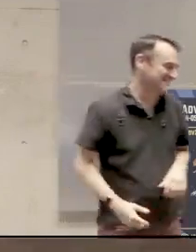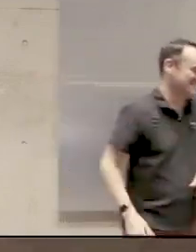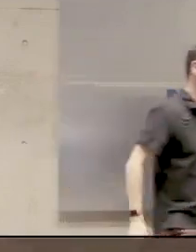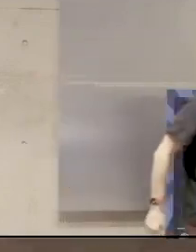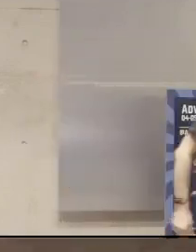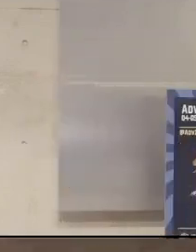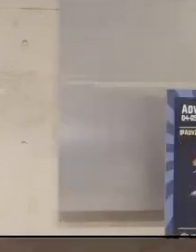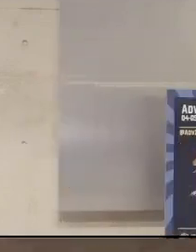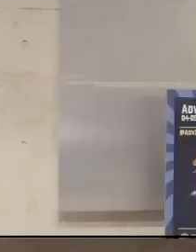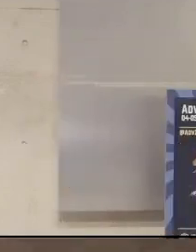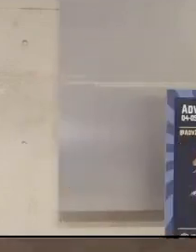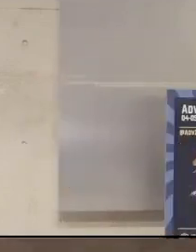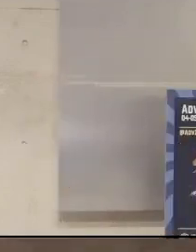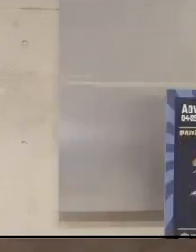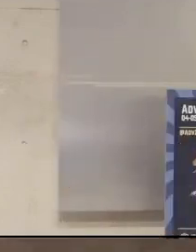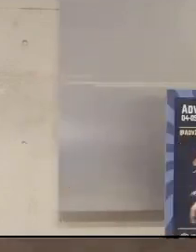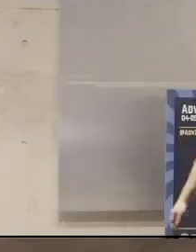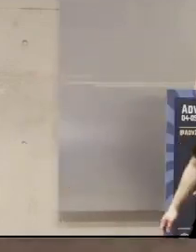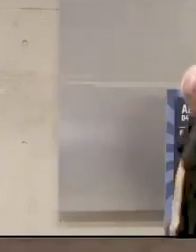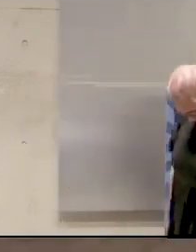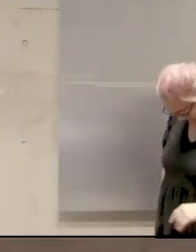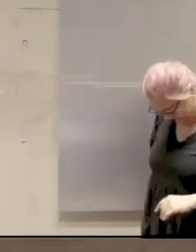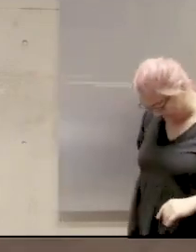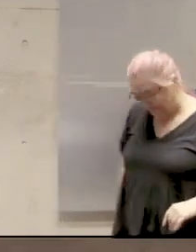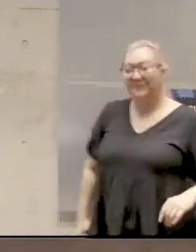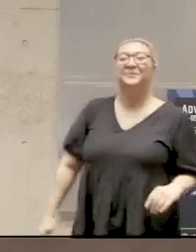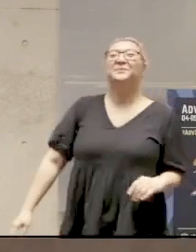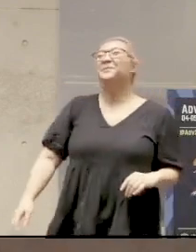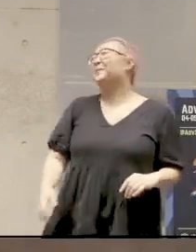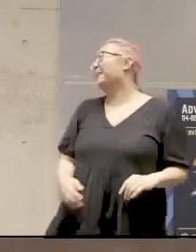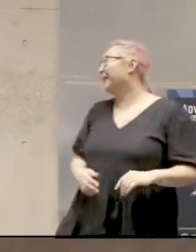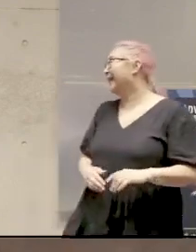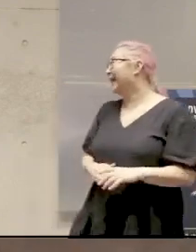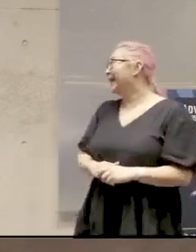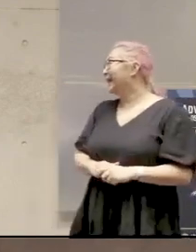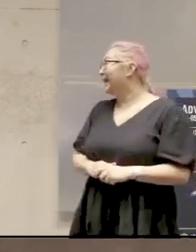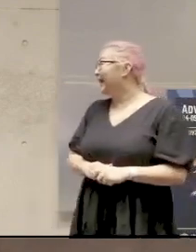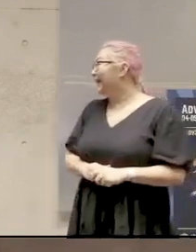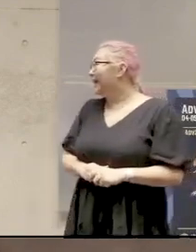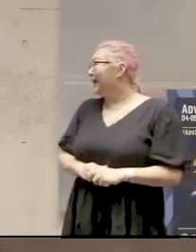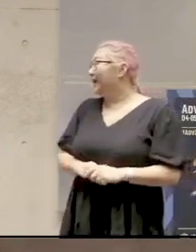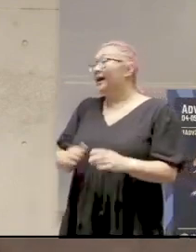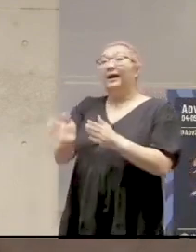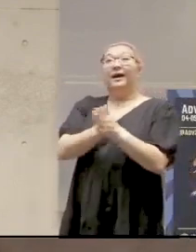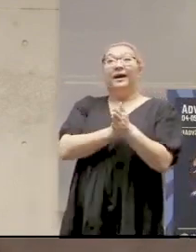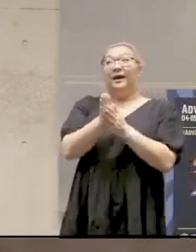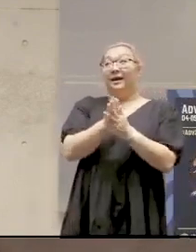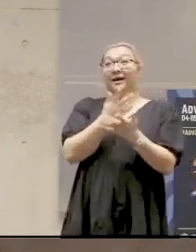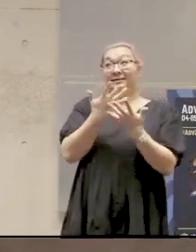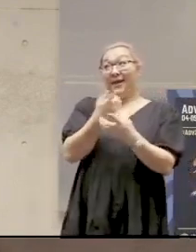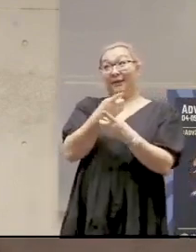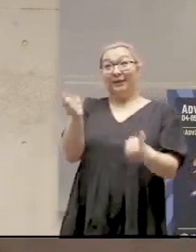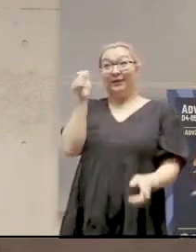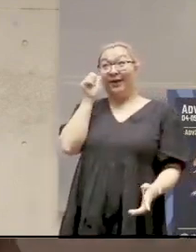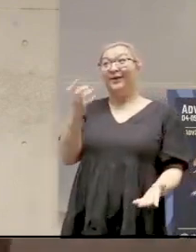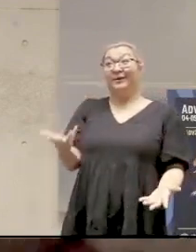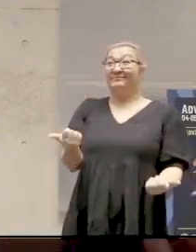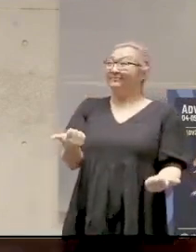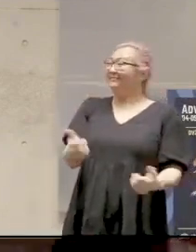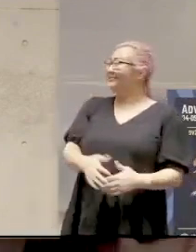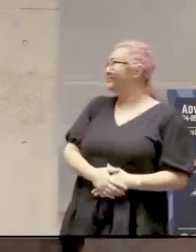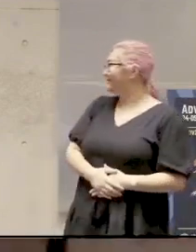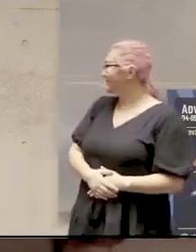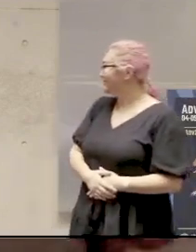A spectacular answer. And full respect to you for not laughing at the word titillation. Well done.